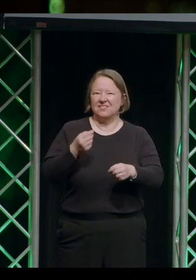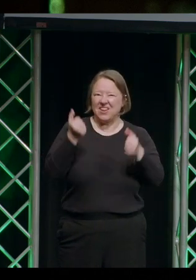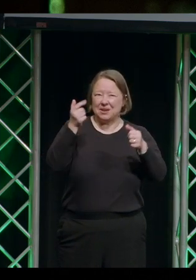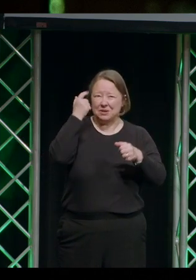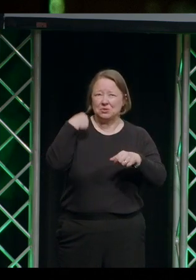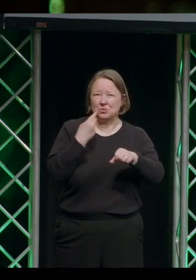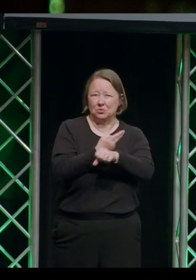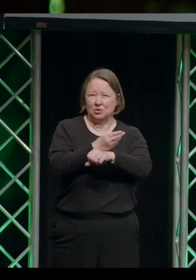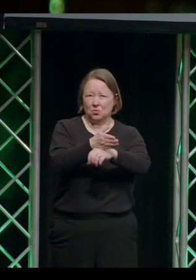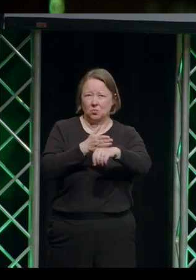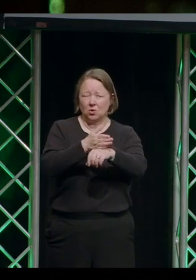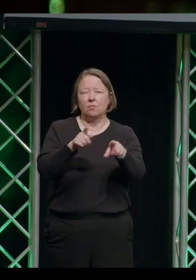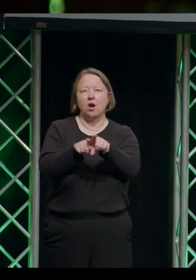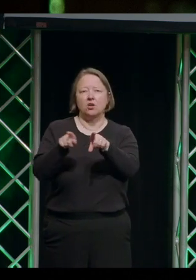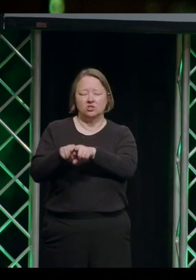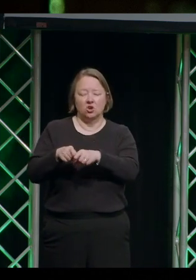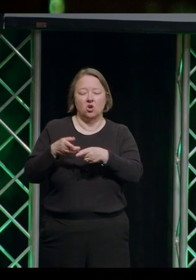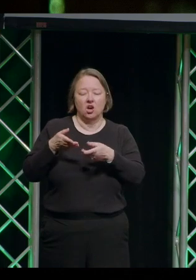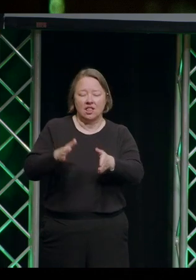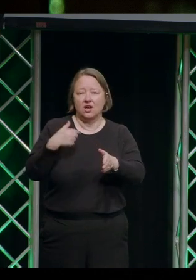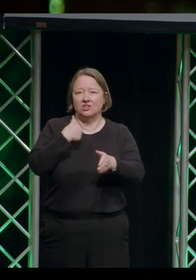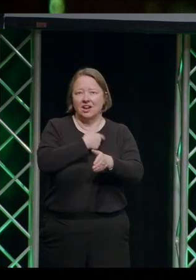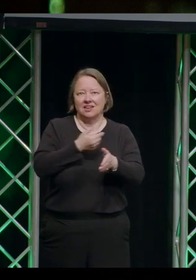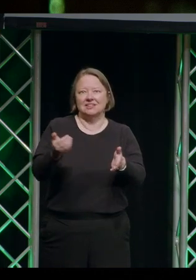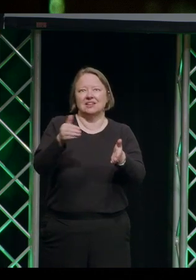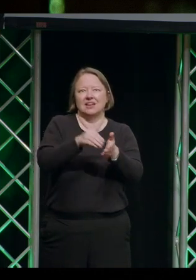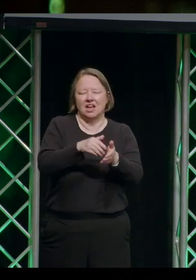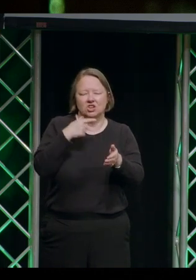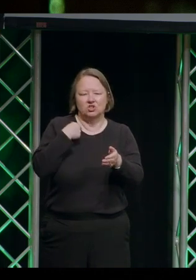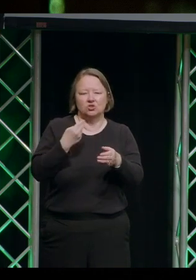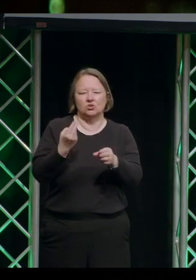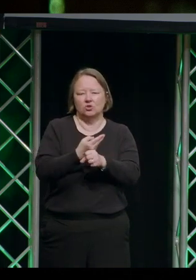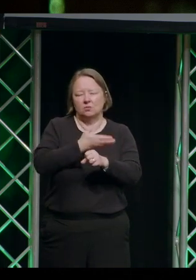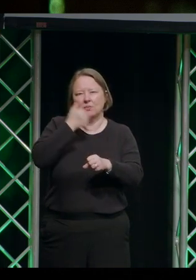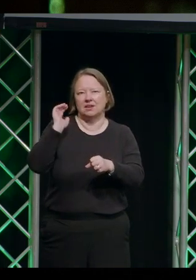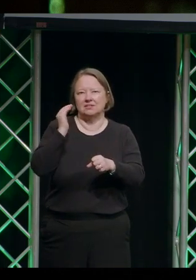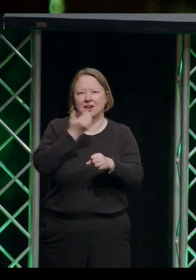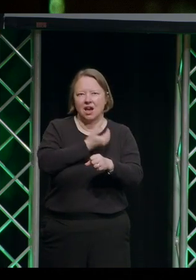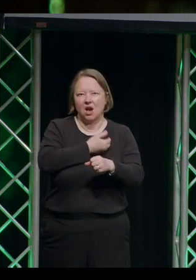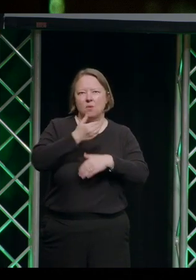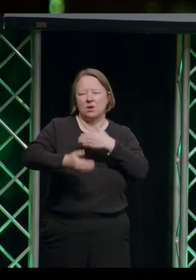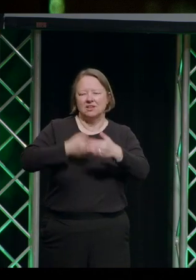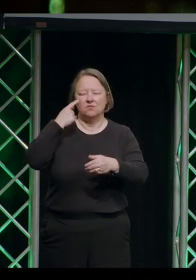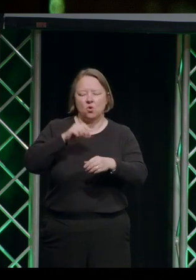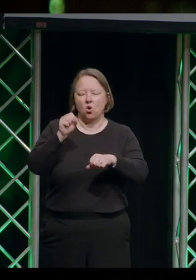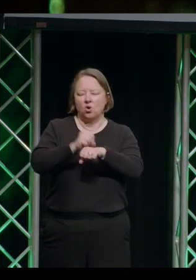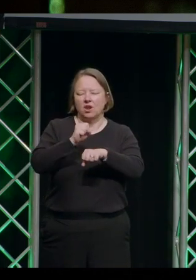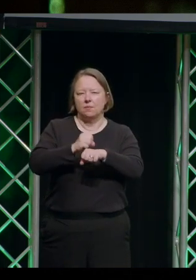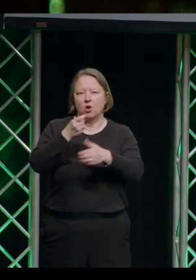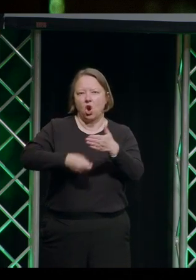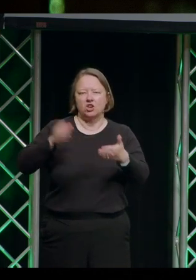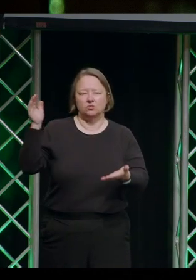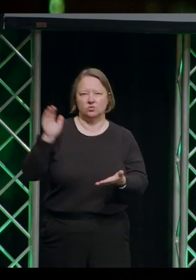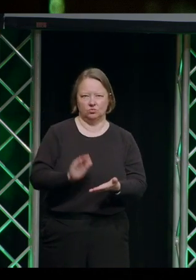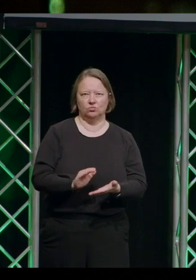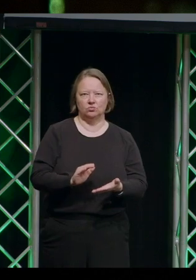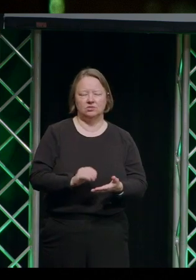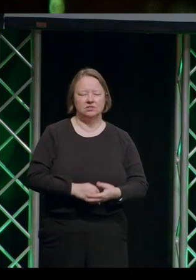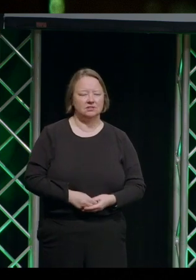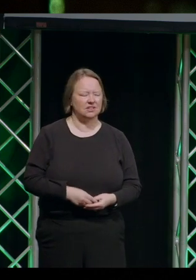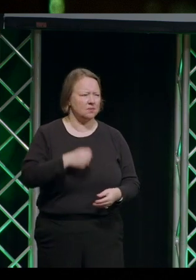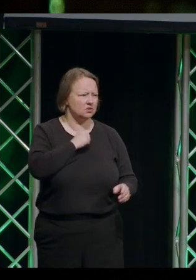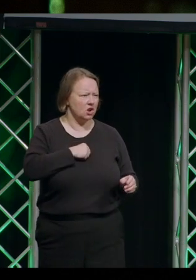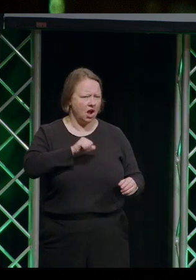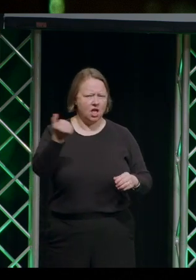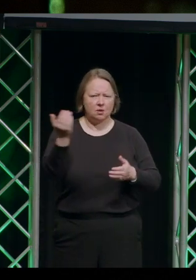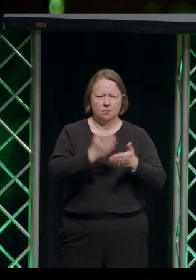allows us to, once again, autonomize the production process to lower labor costs. And sorry, was